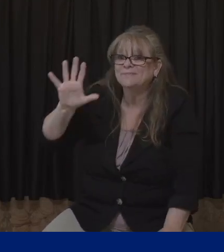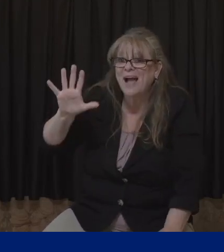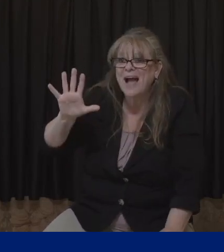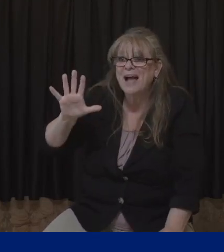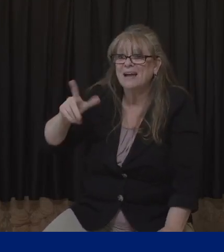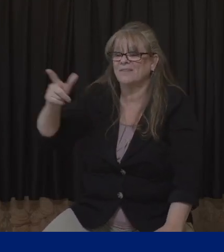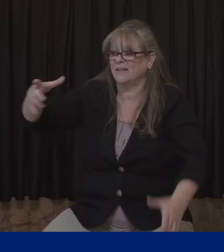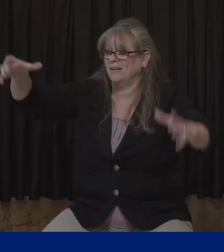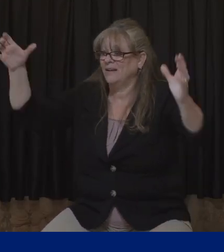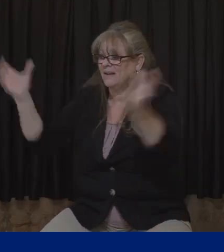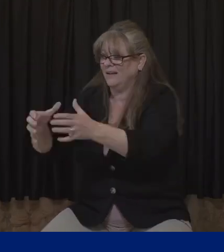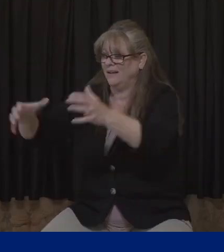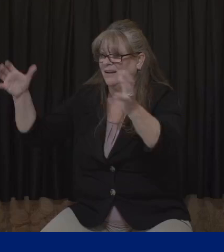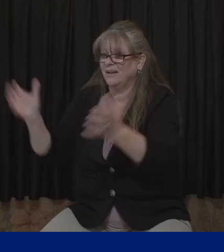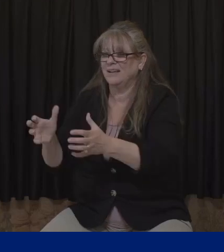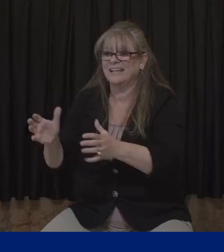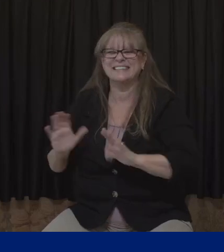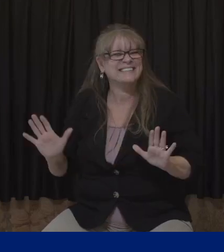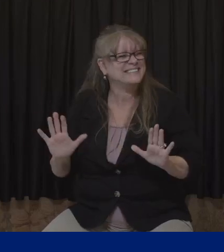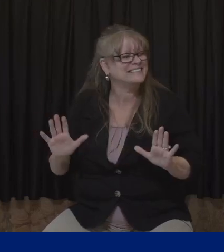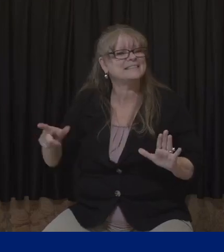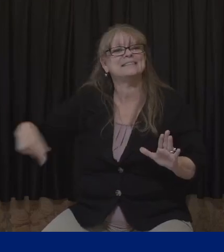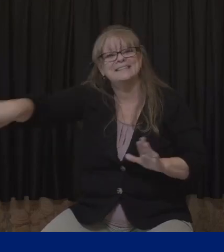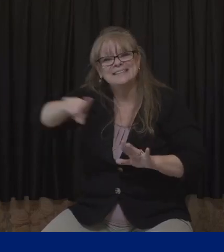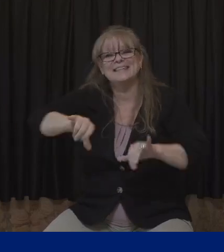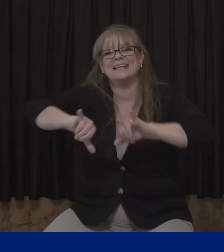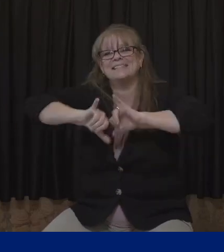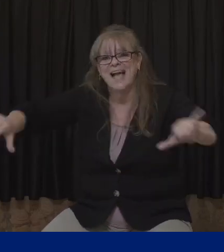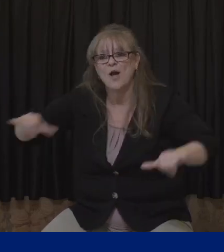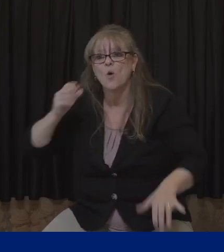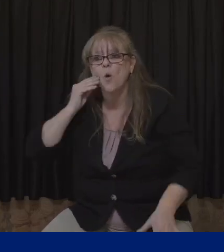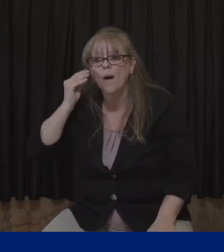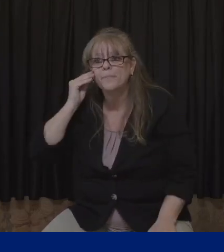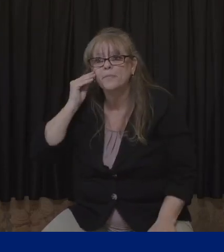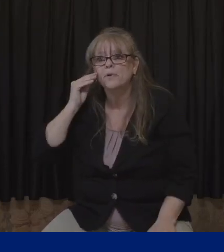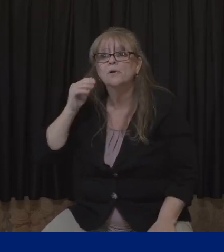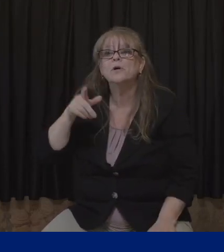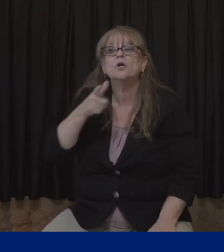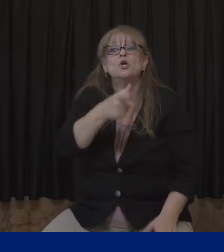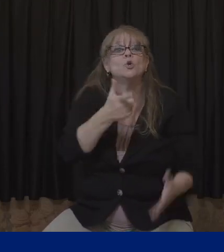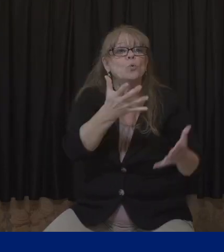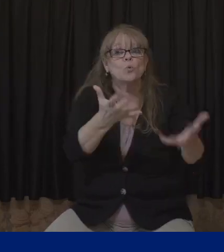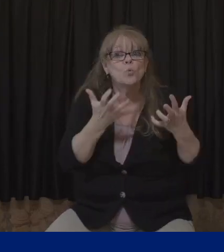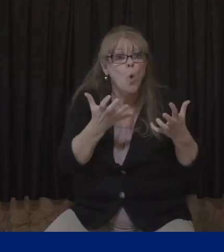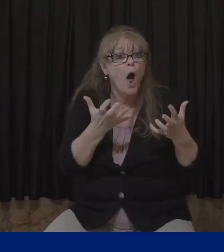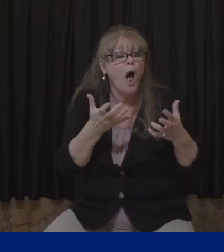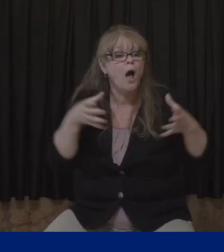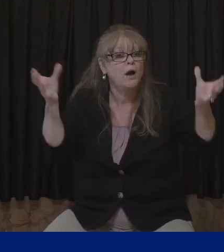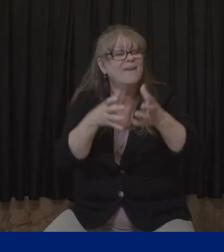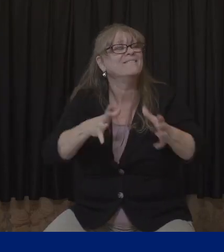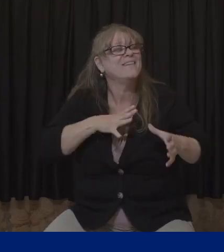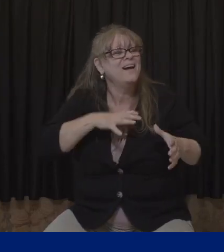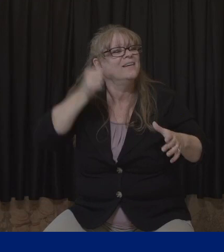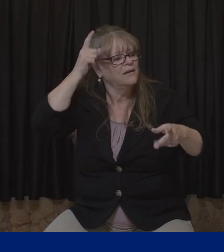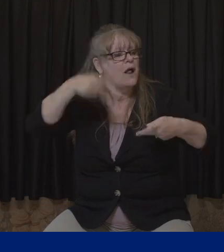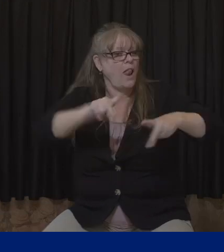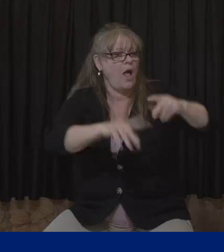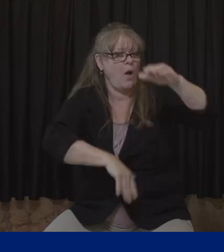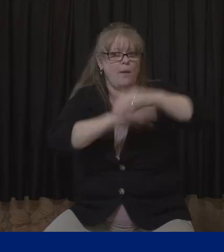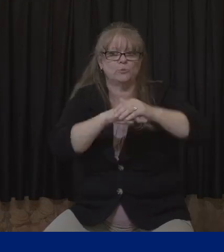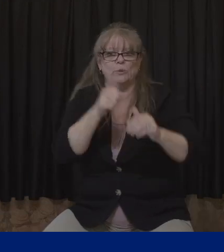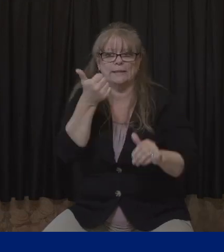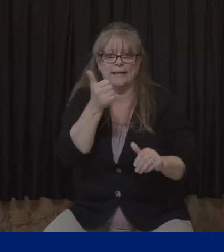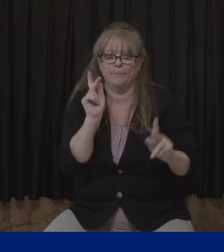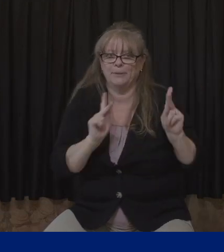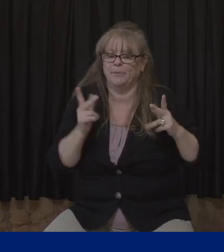any size. But for those who want to, you can return to groups of up to 10 for social purposes or for